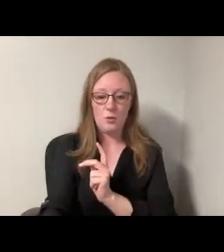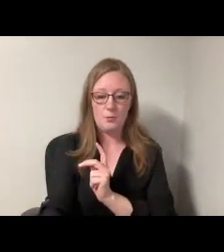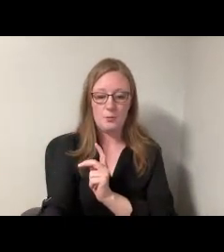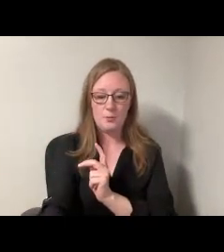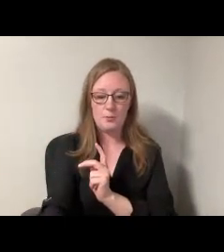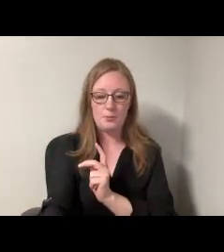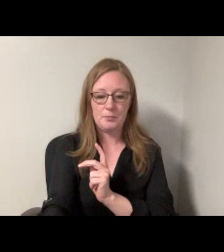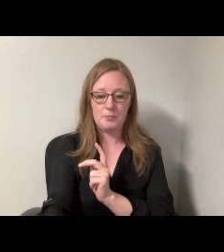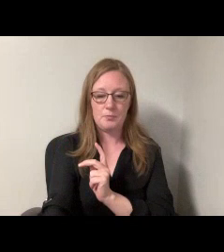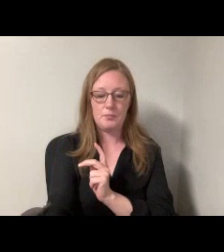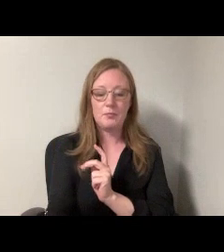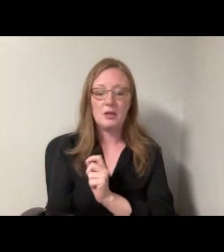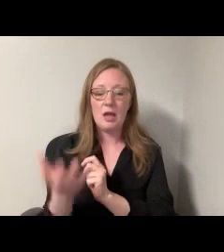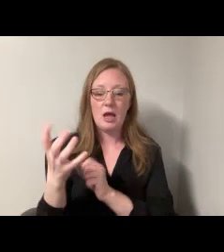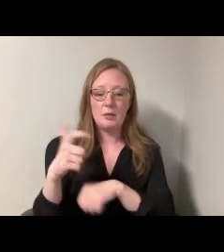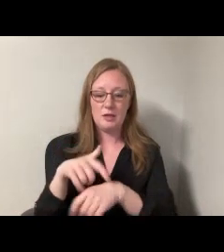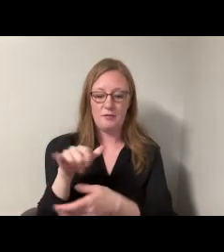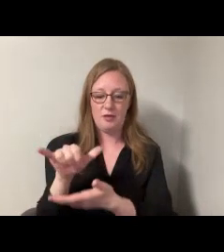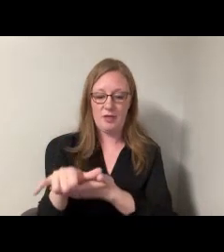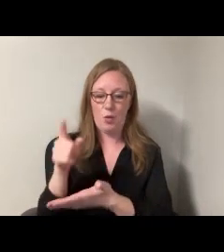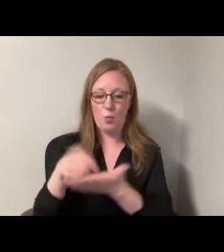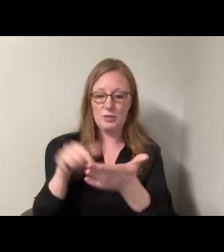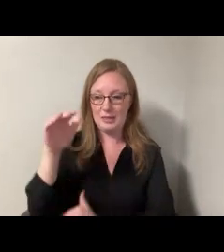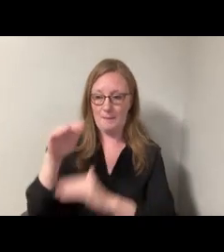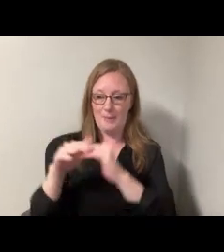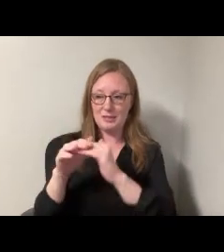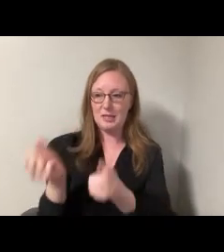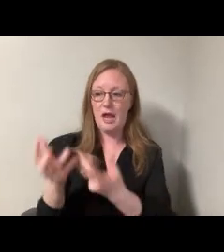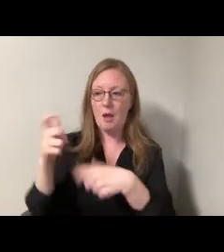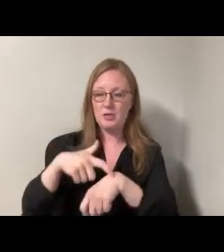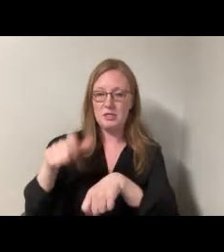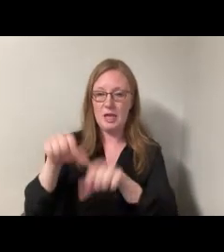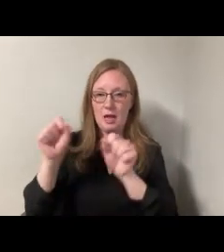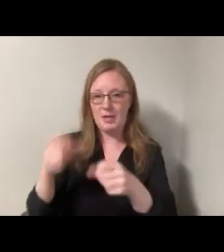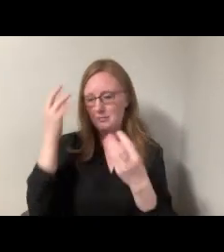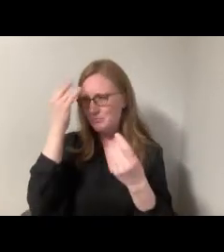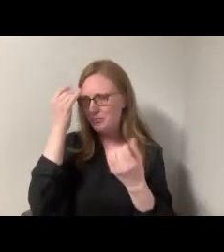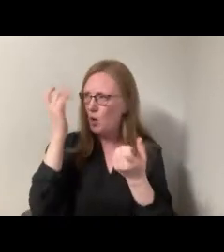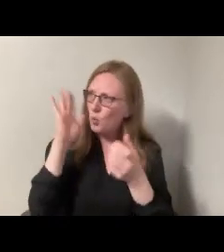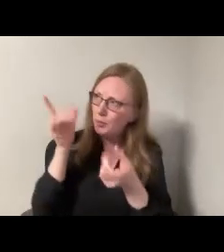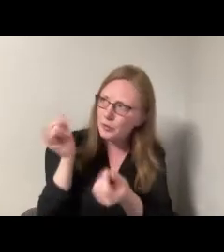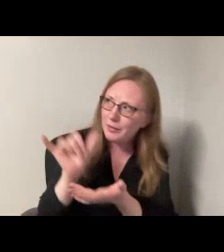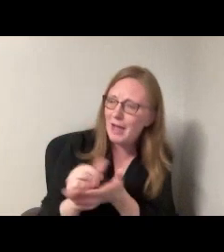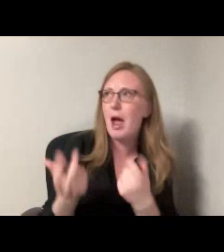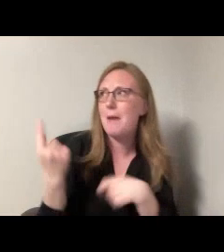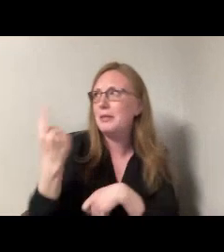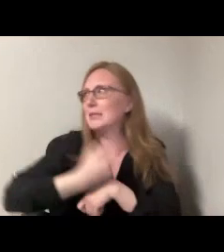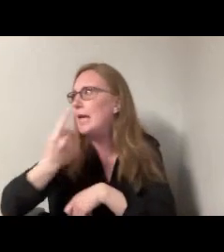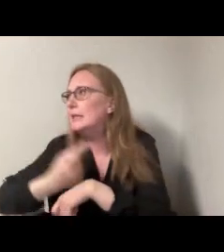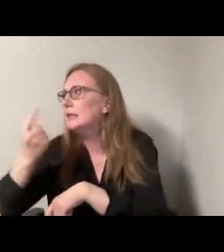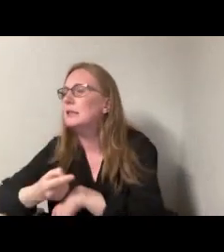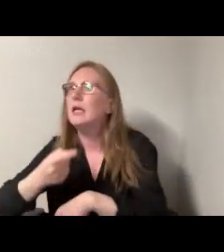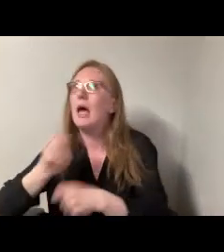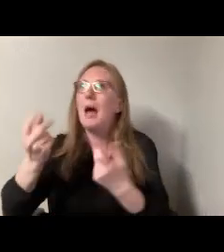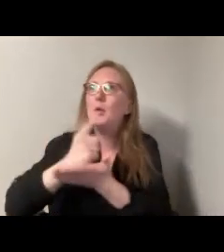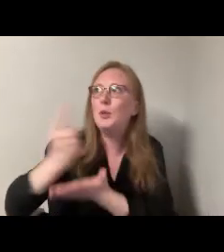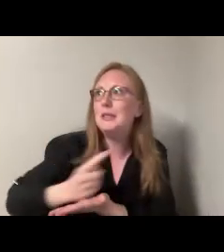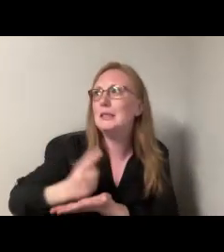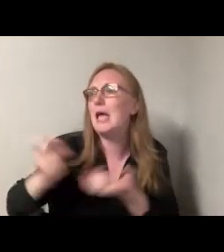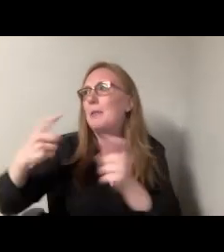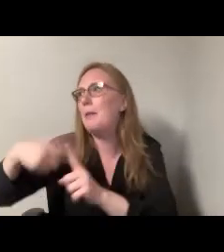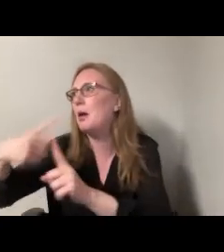how long do we, what's the capacity, how long we think we're going to be doing this and out into the future, so you can